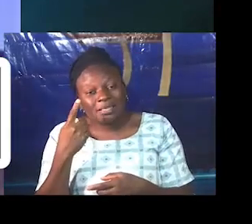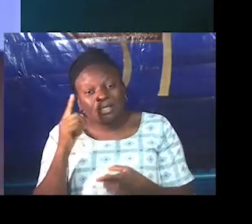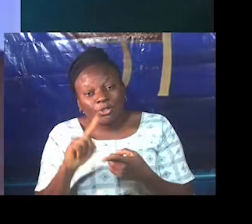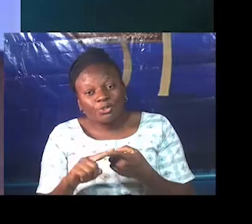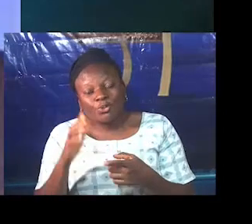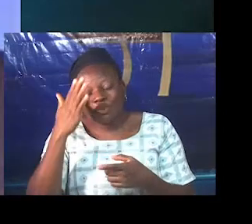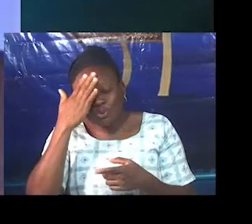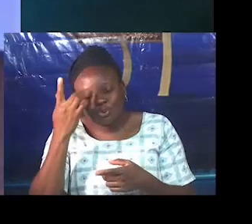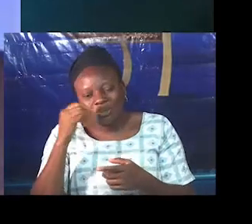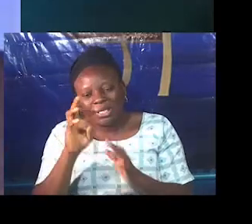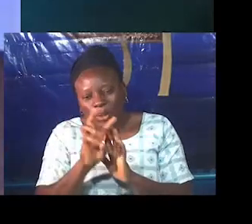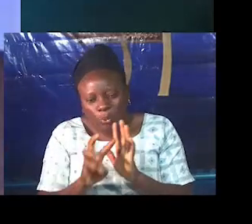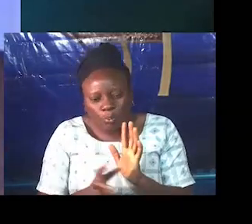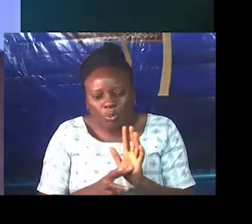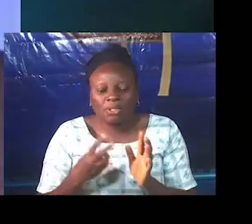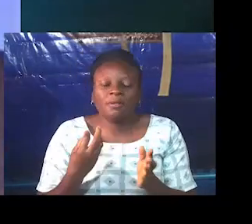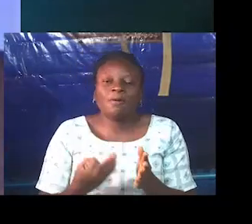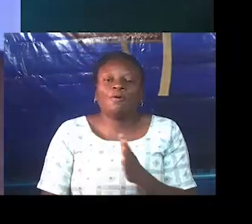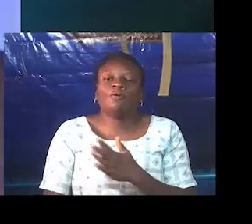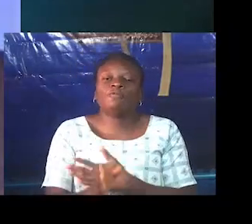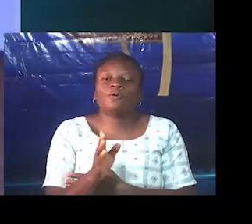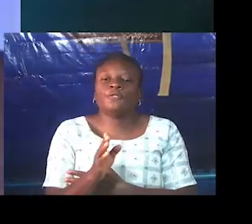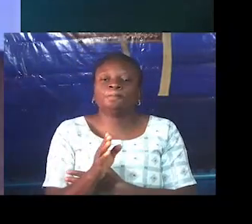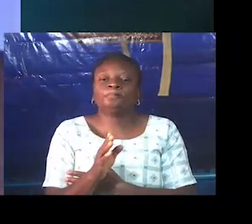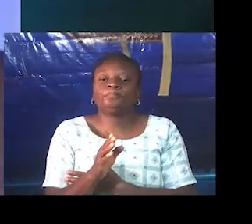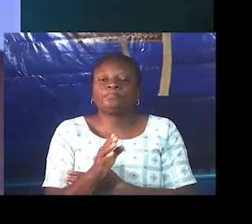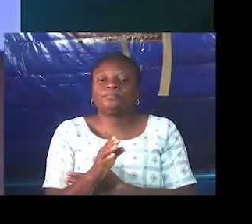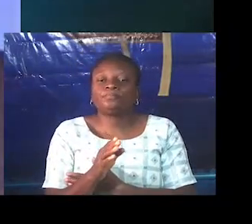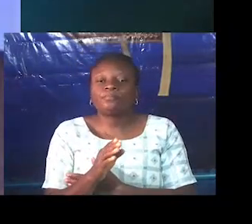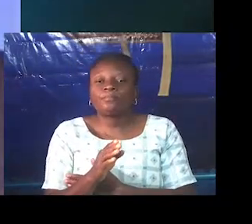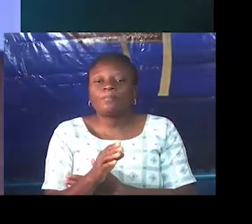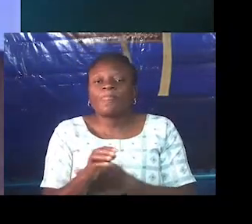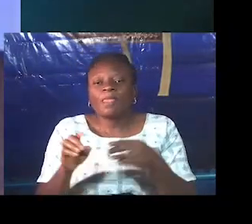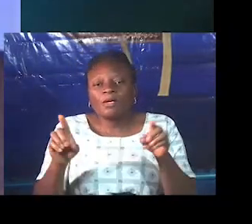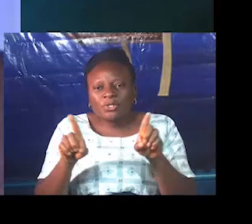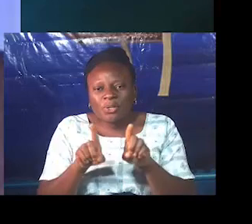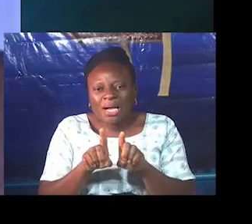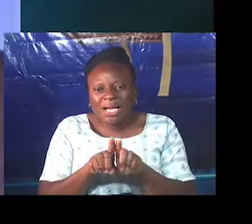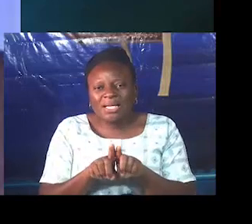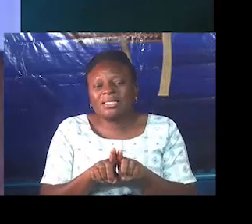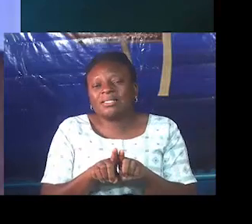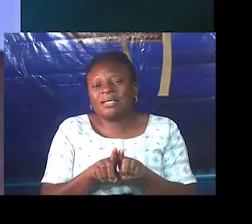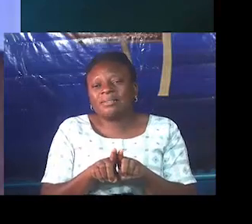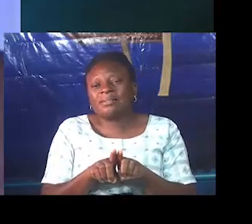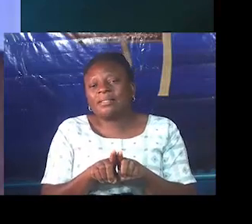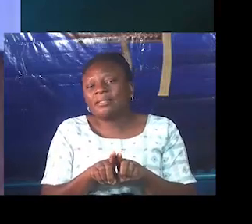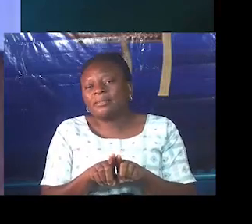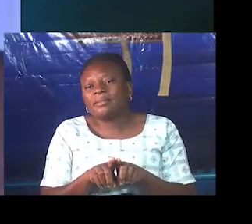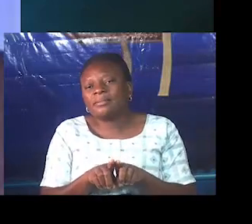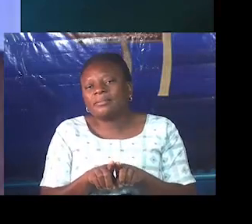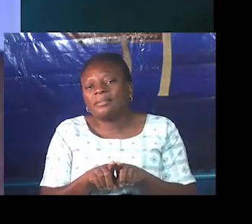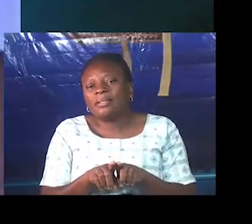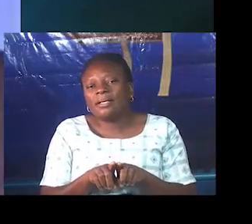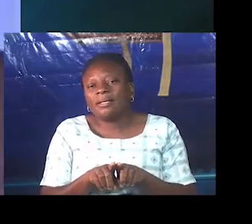is. So here we are today, as we are drawing, you know,